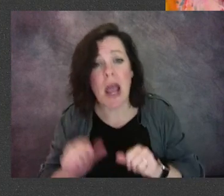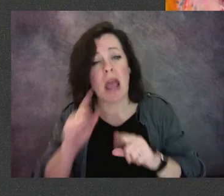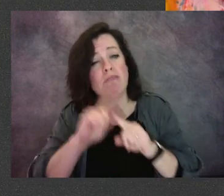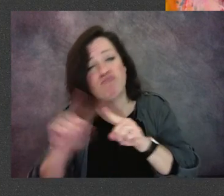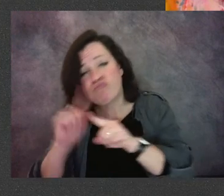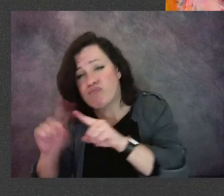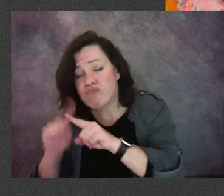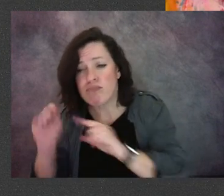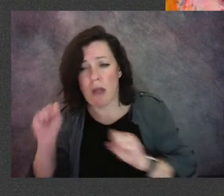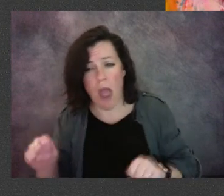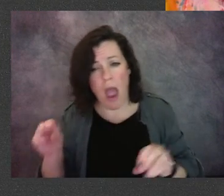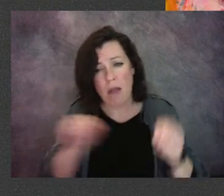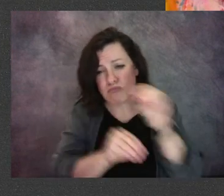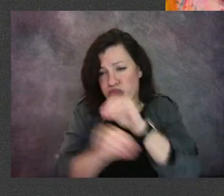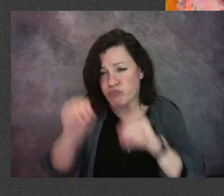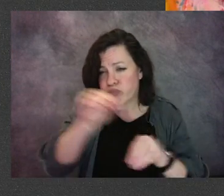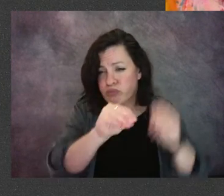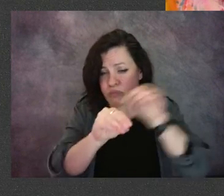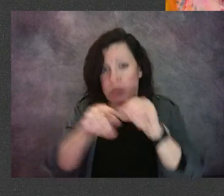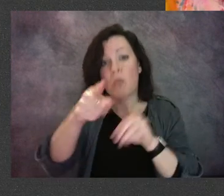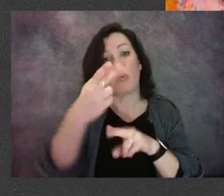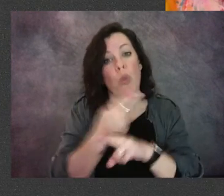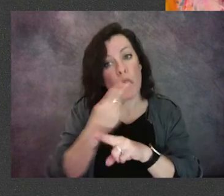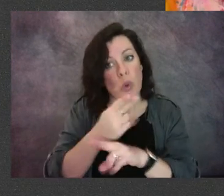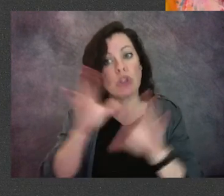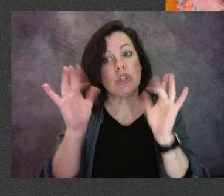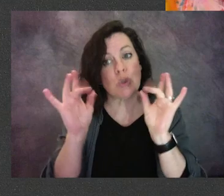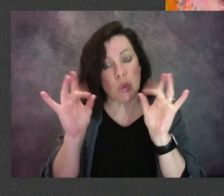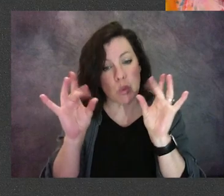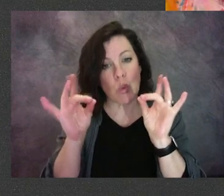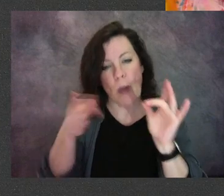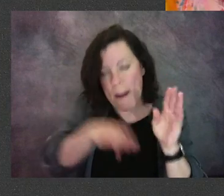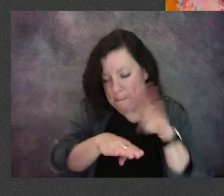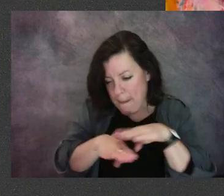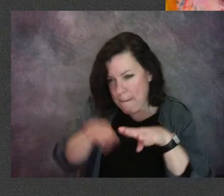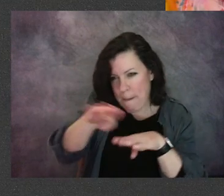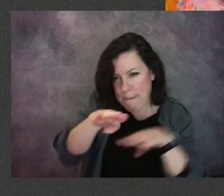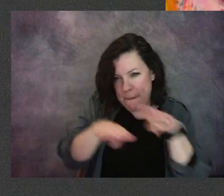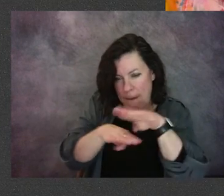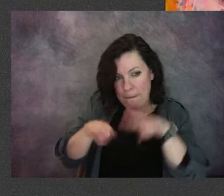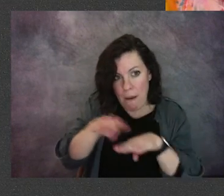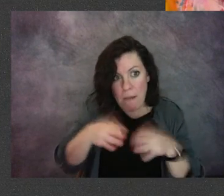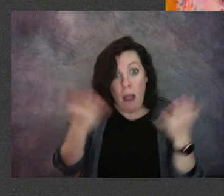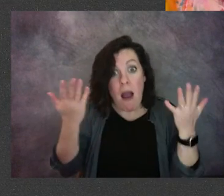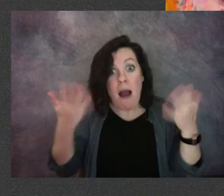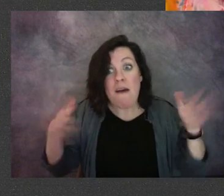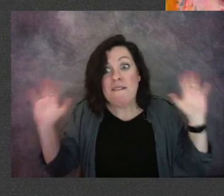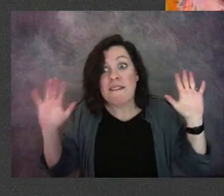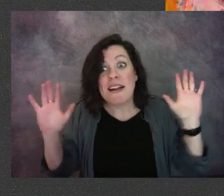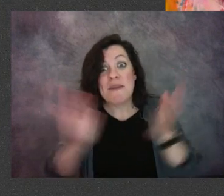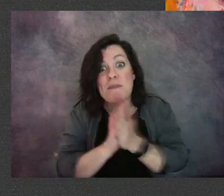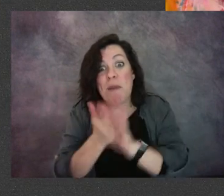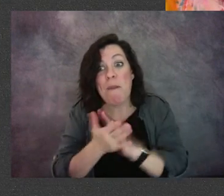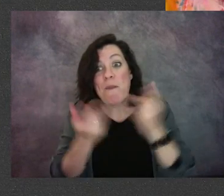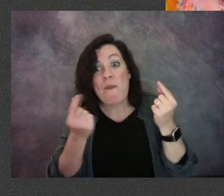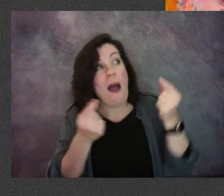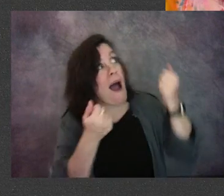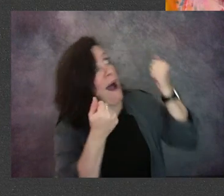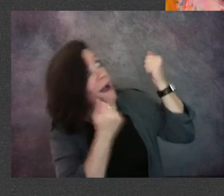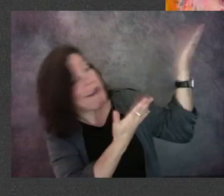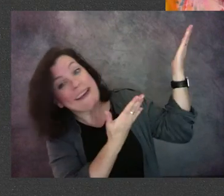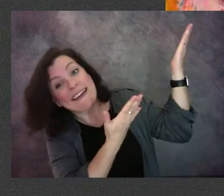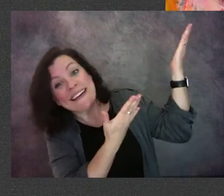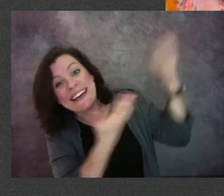and different shapes of leaves. And when we glued them and combined them all together, we created